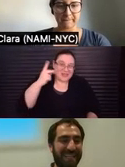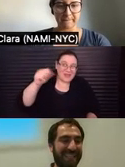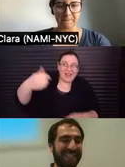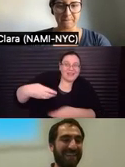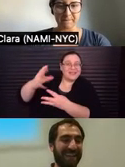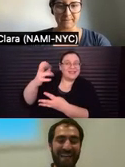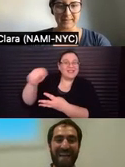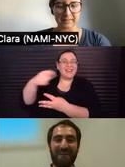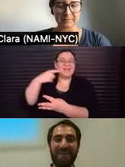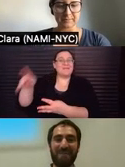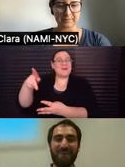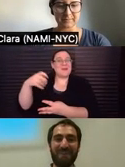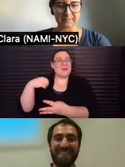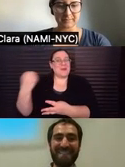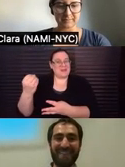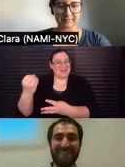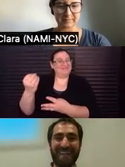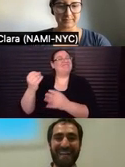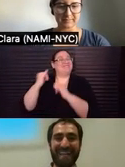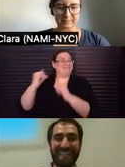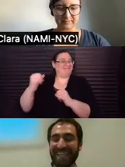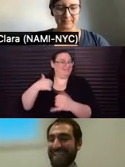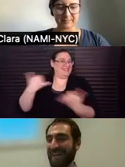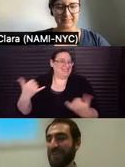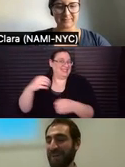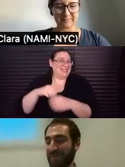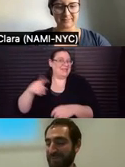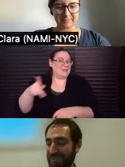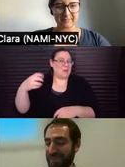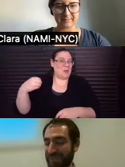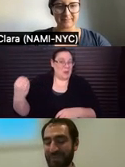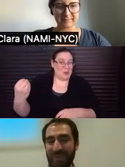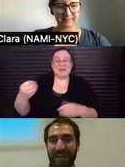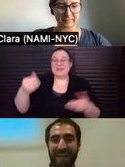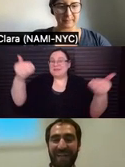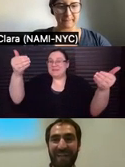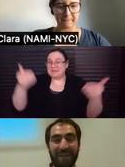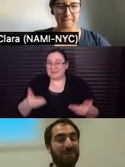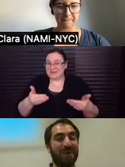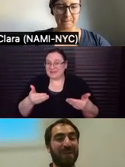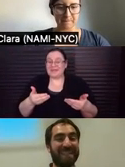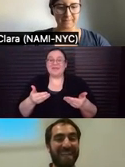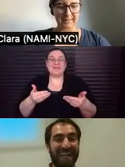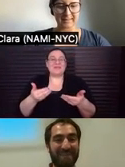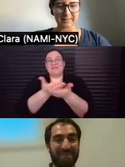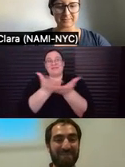box indicate that they're out here in Portland. So welcome to